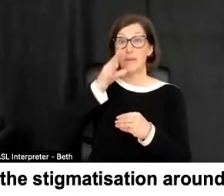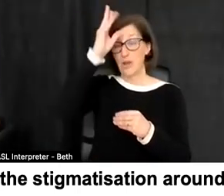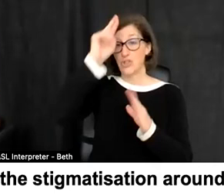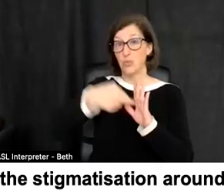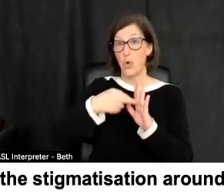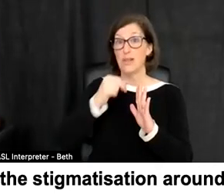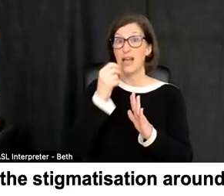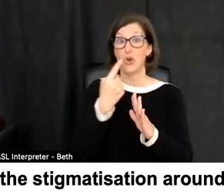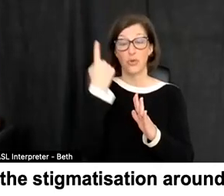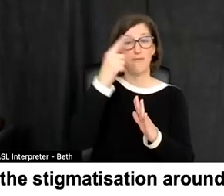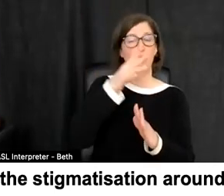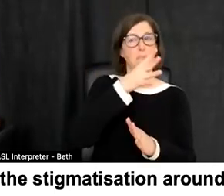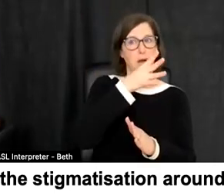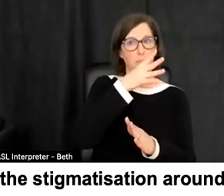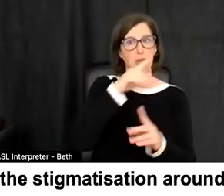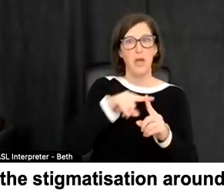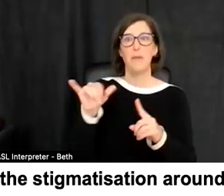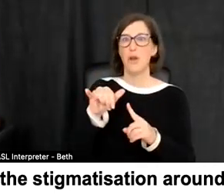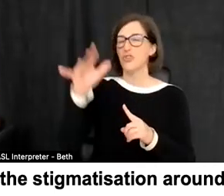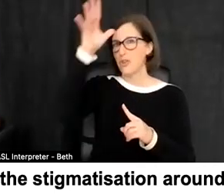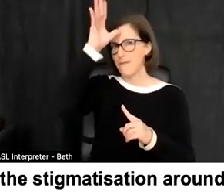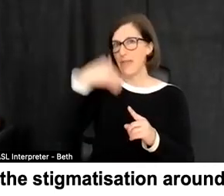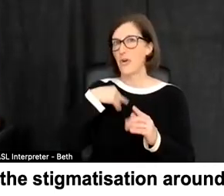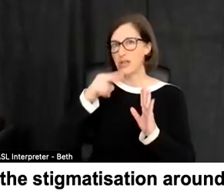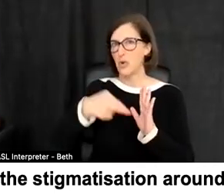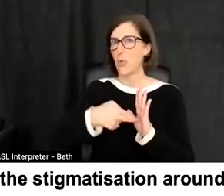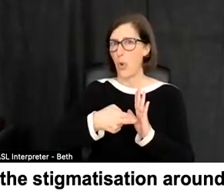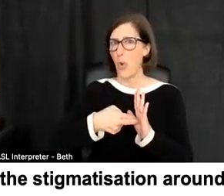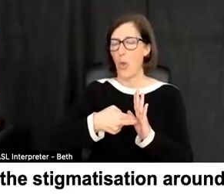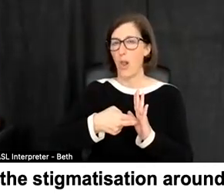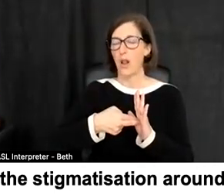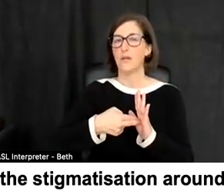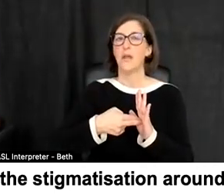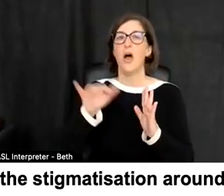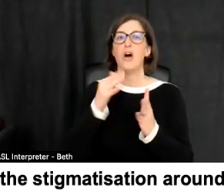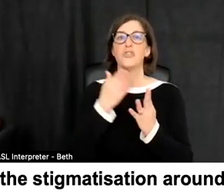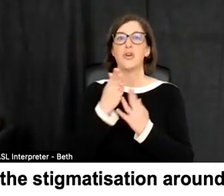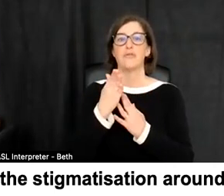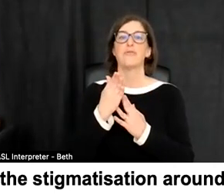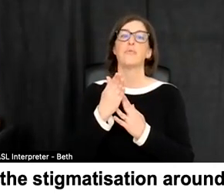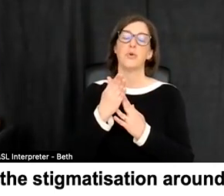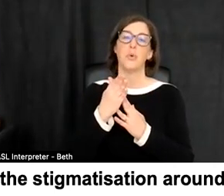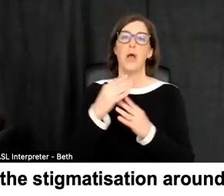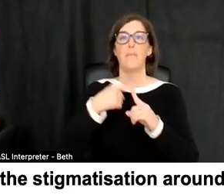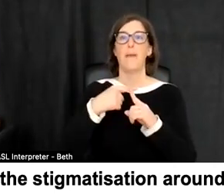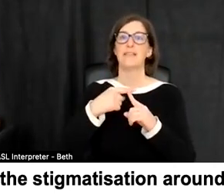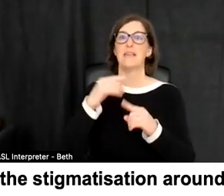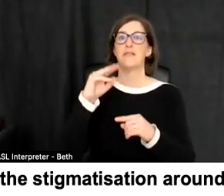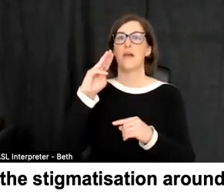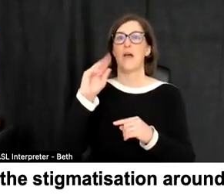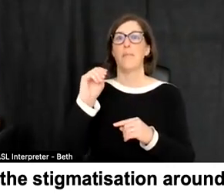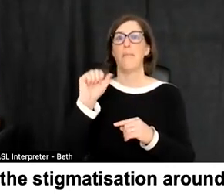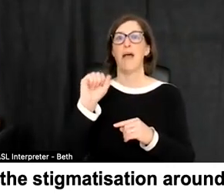for the adolescent mother, but he also has a role to play, as well as through our positive masculinity tools, he was able